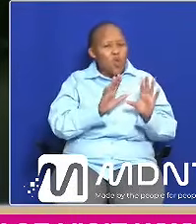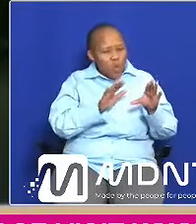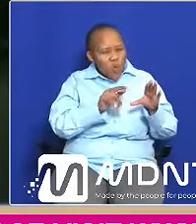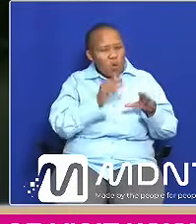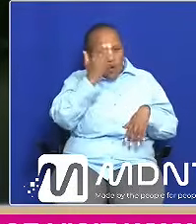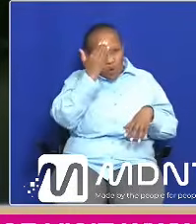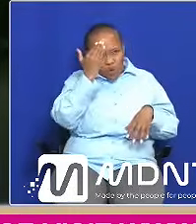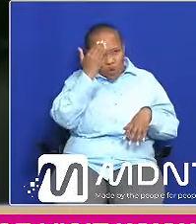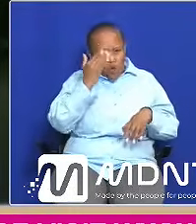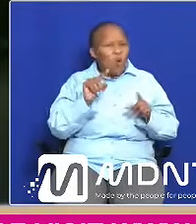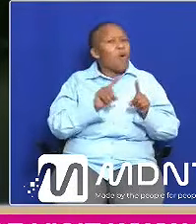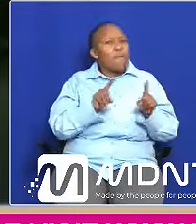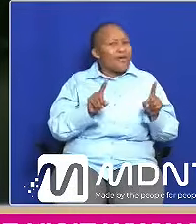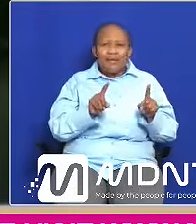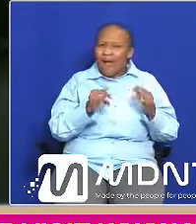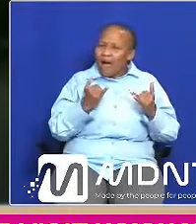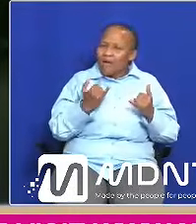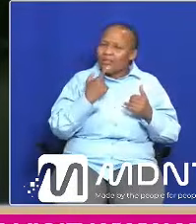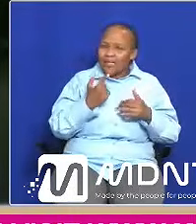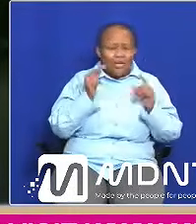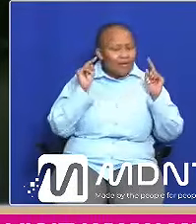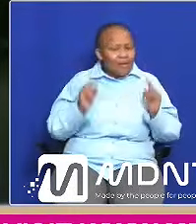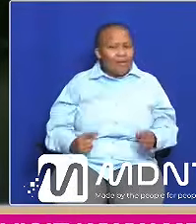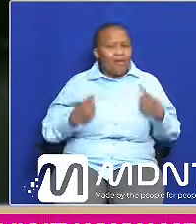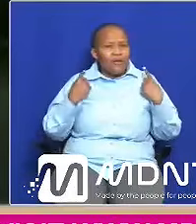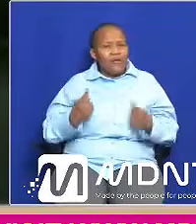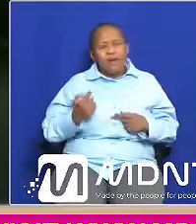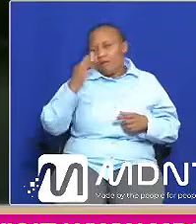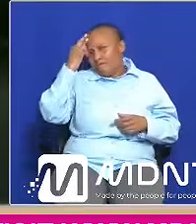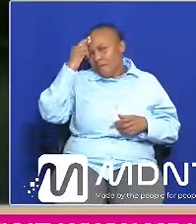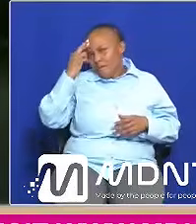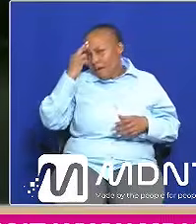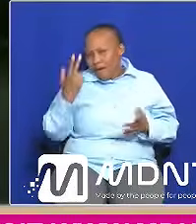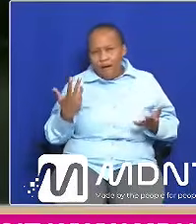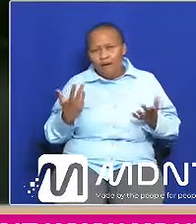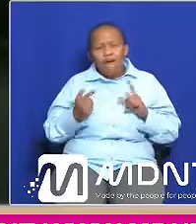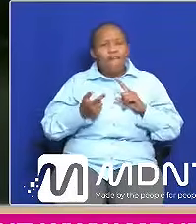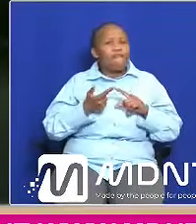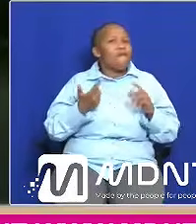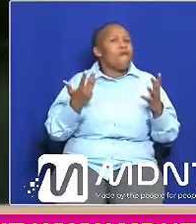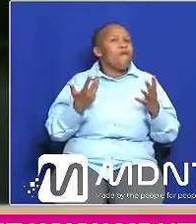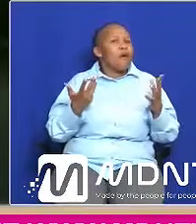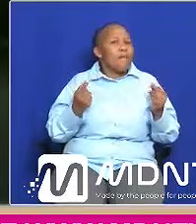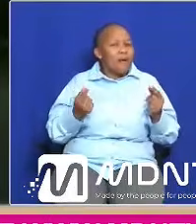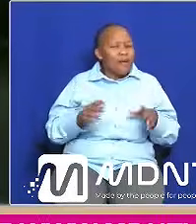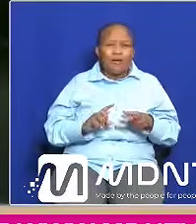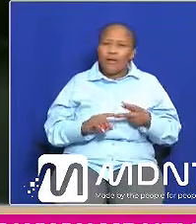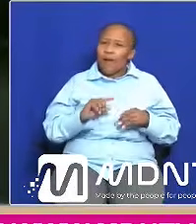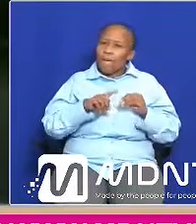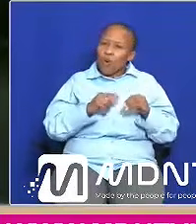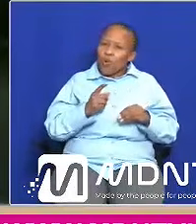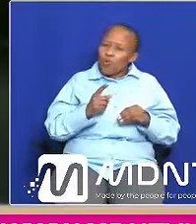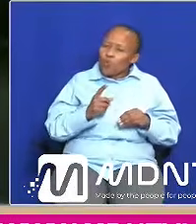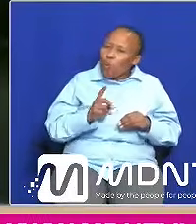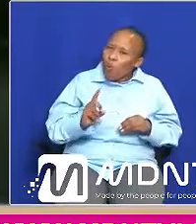of it. Where it came from, what it was about, what you were asked. You don't even remember how. You